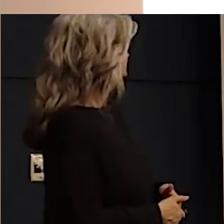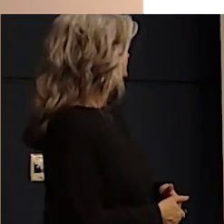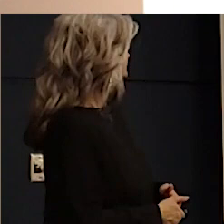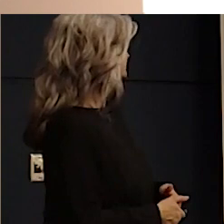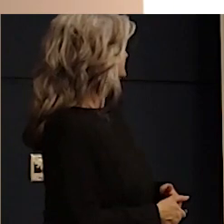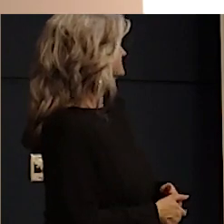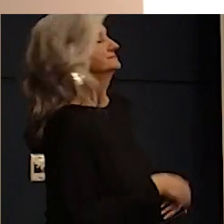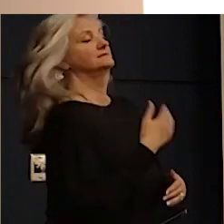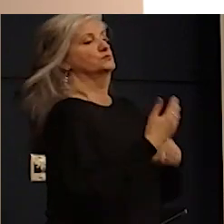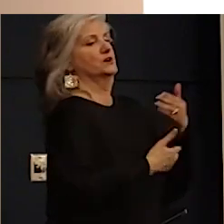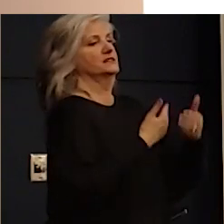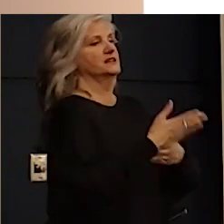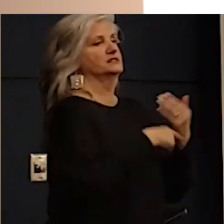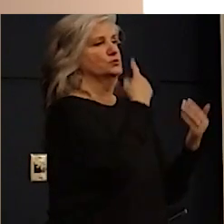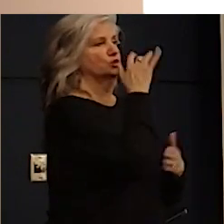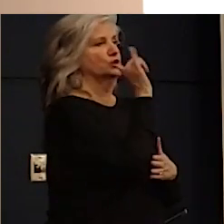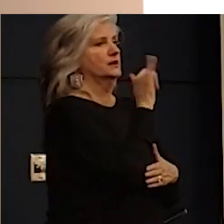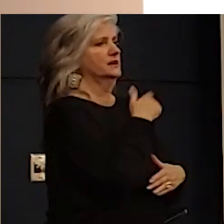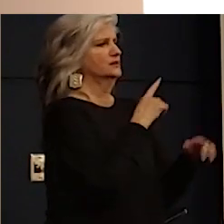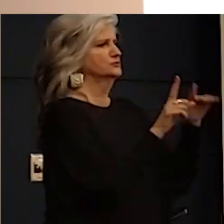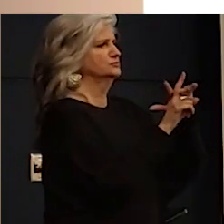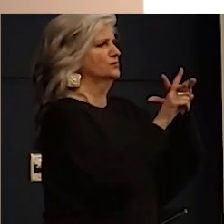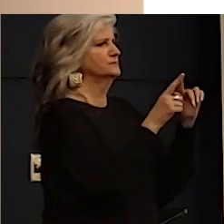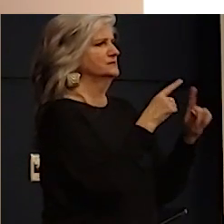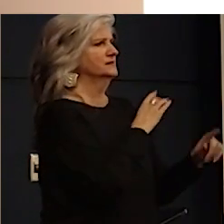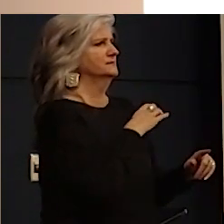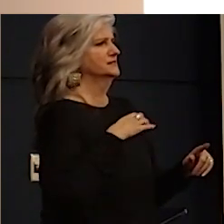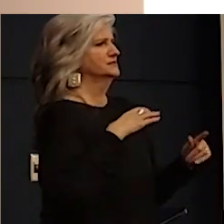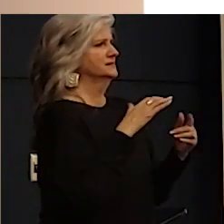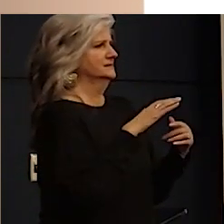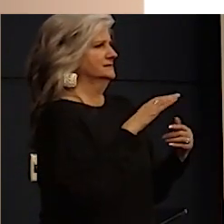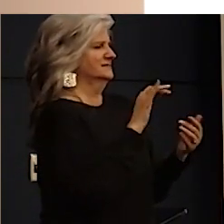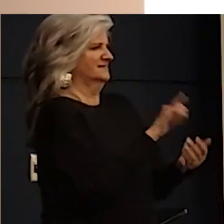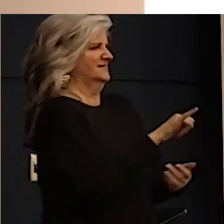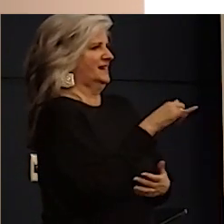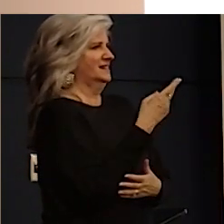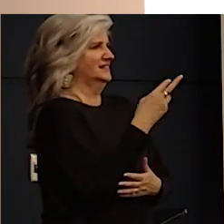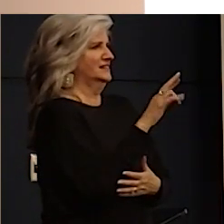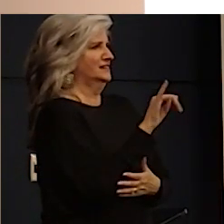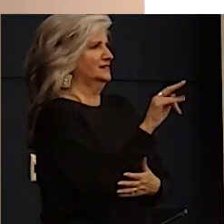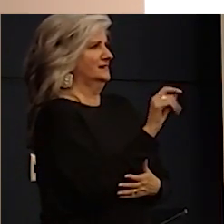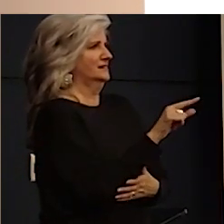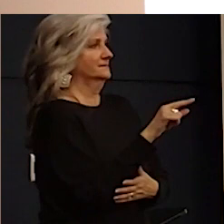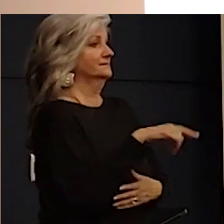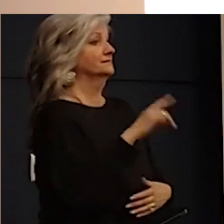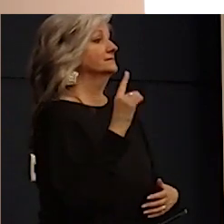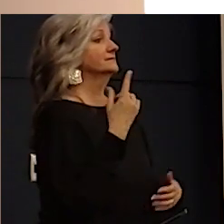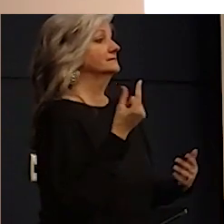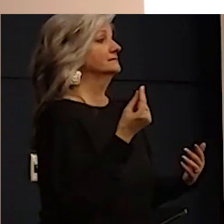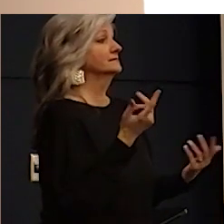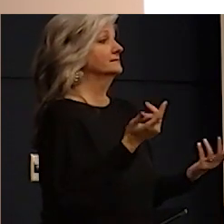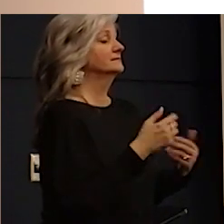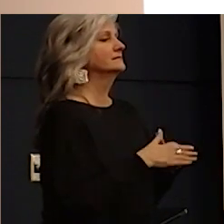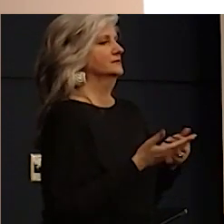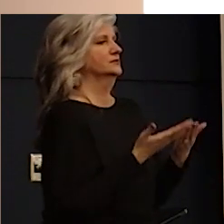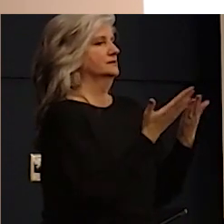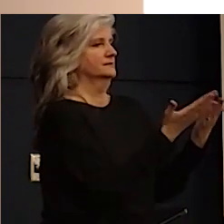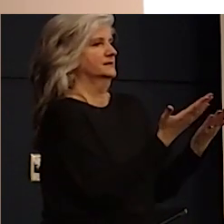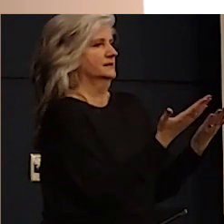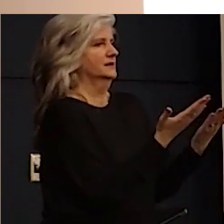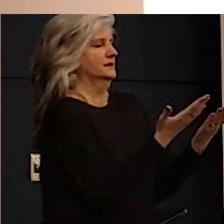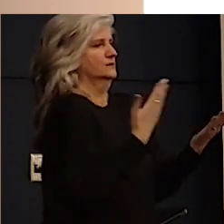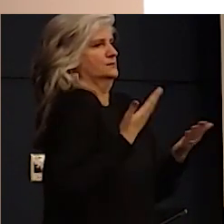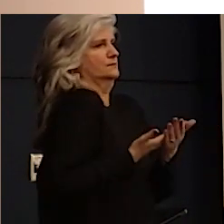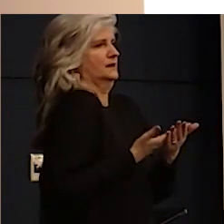What's the process going to be like when I turn up to the commission for that hearing? Well, first, we recommend arriving a little bit